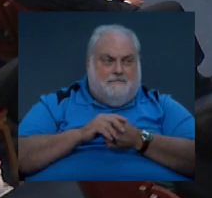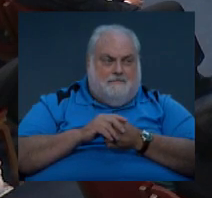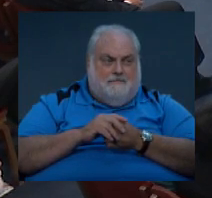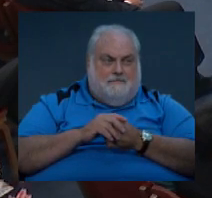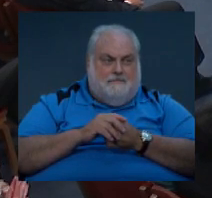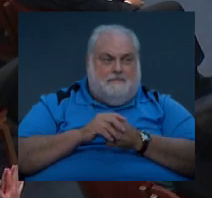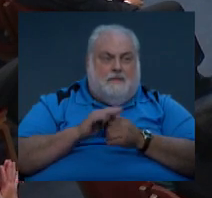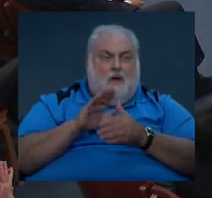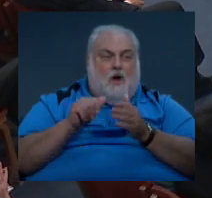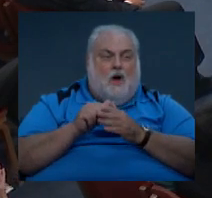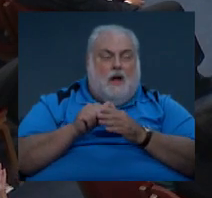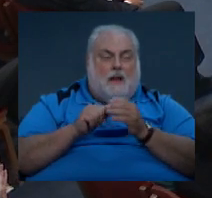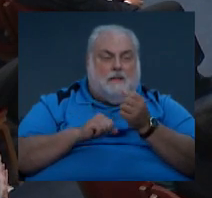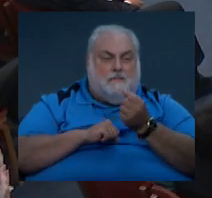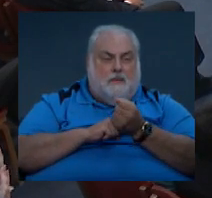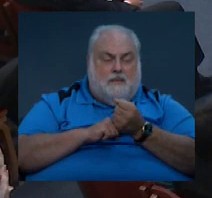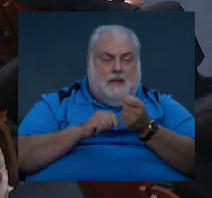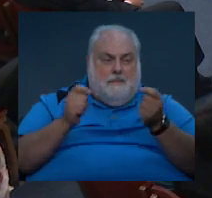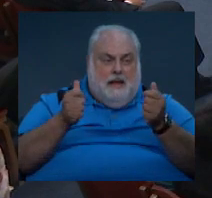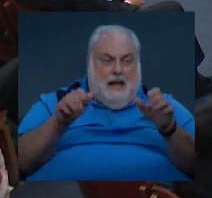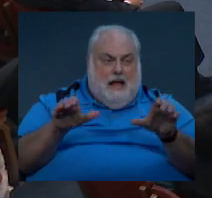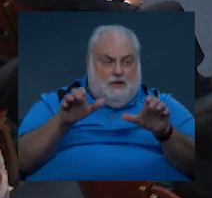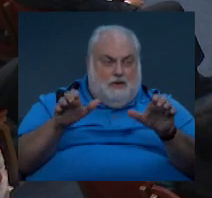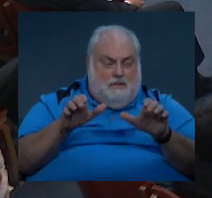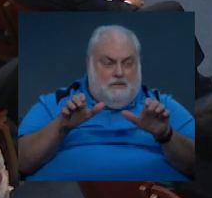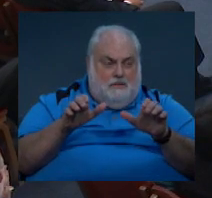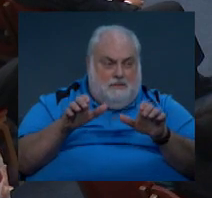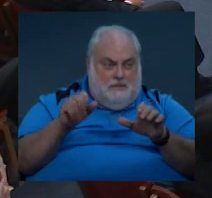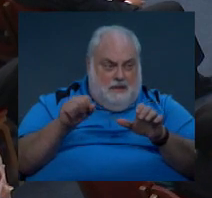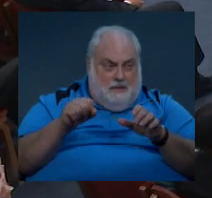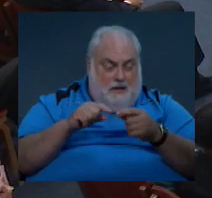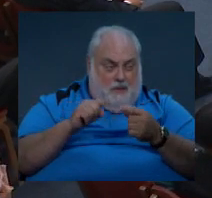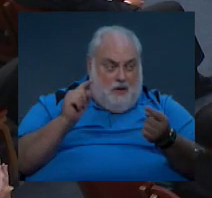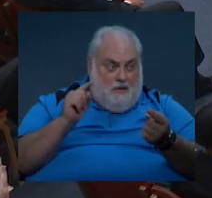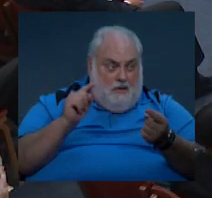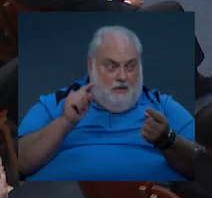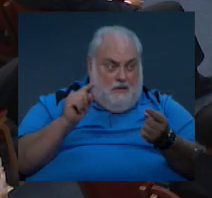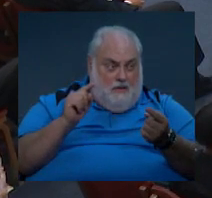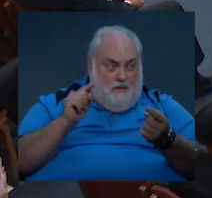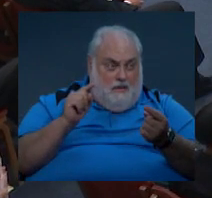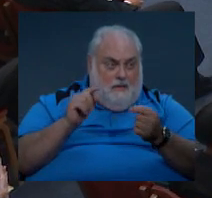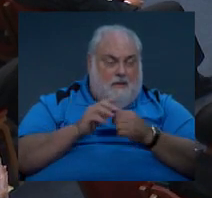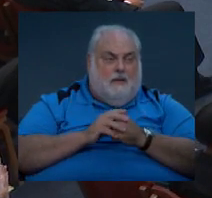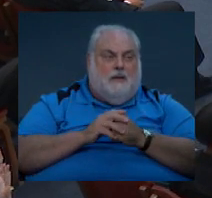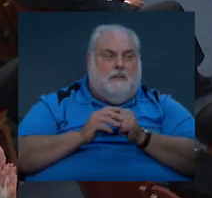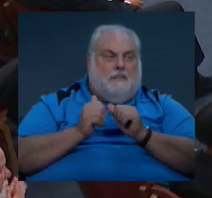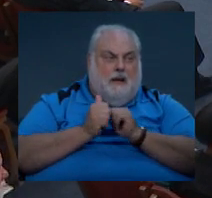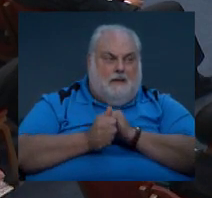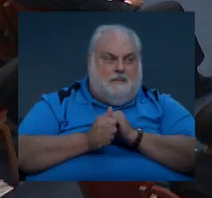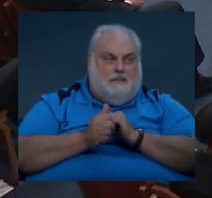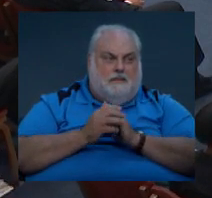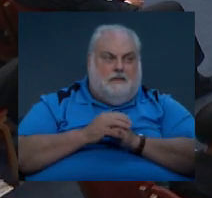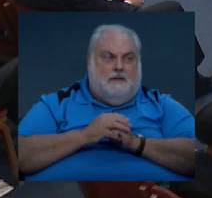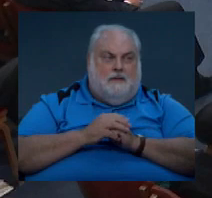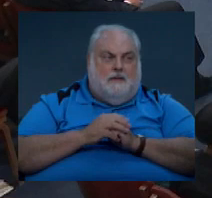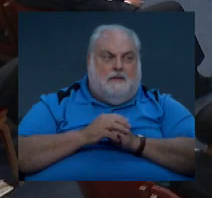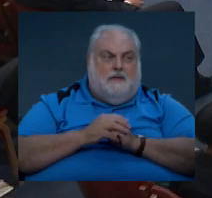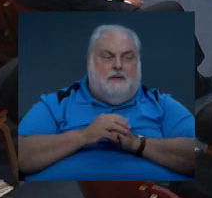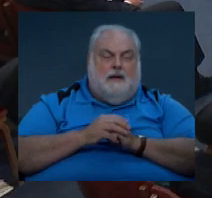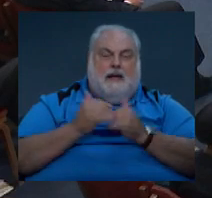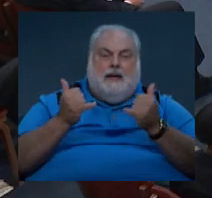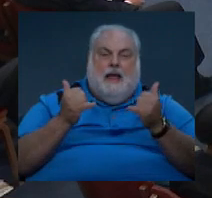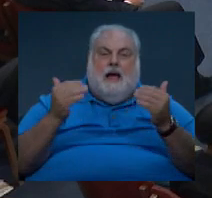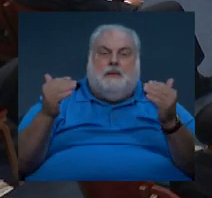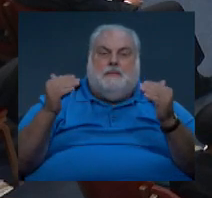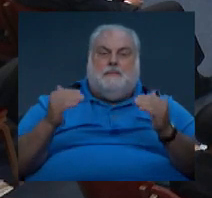So it's passed. All those in favor of the emergency clause indicate by saying aye. Aye. All those opposed, please say nay. Nay. Motion passes. I'm now going to